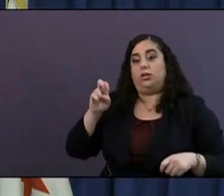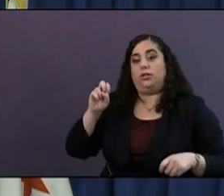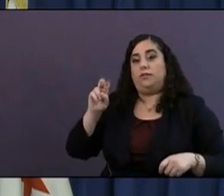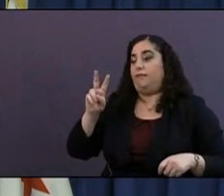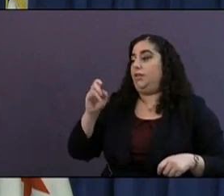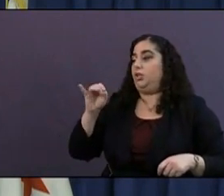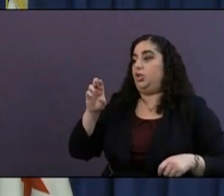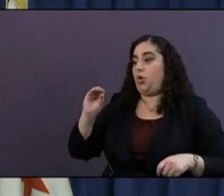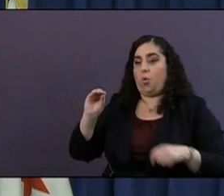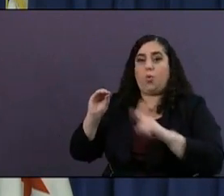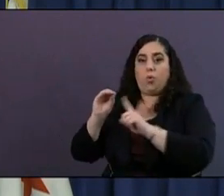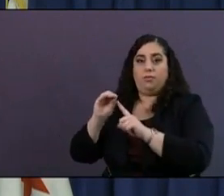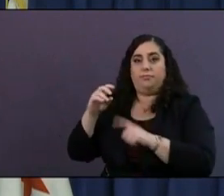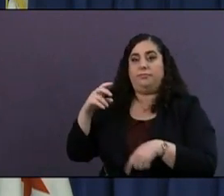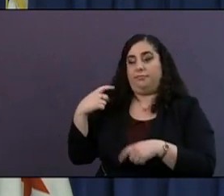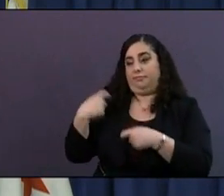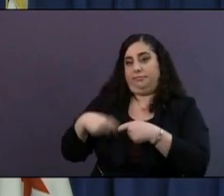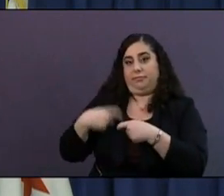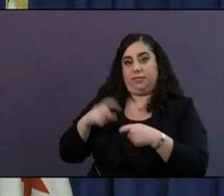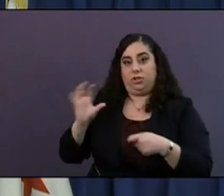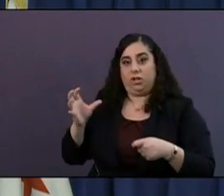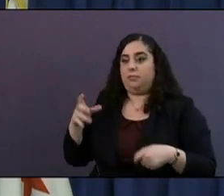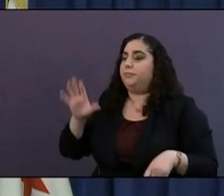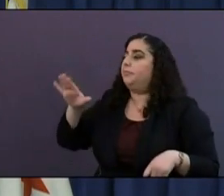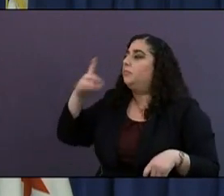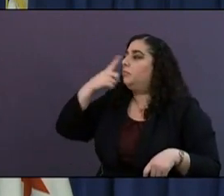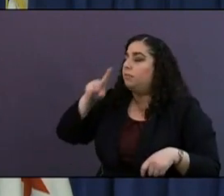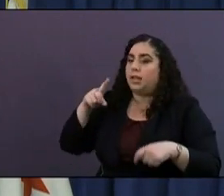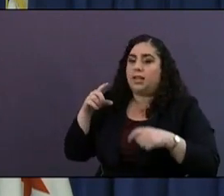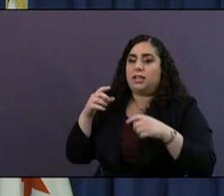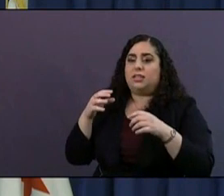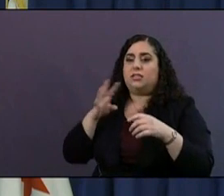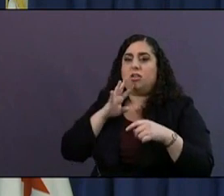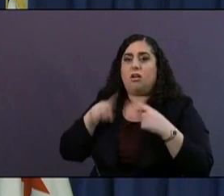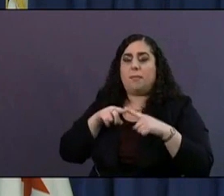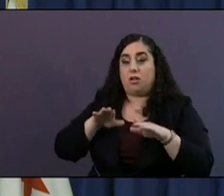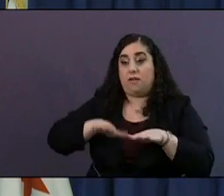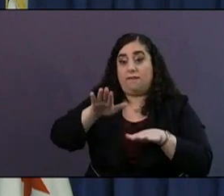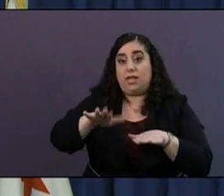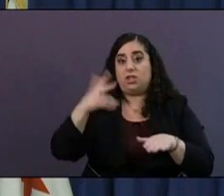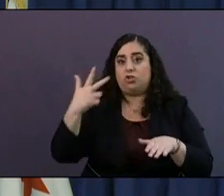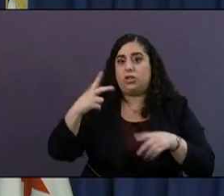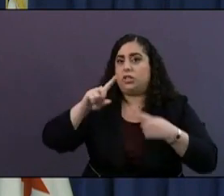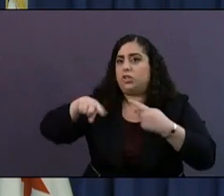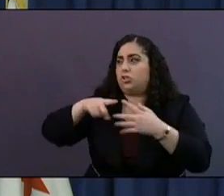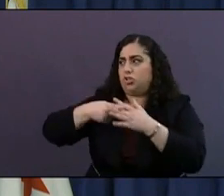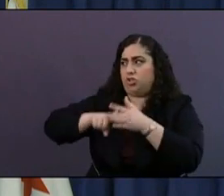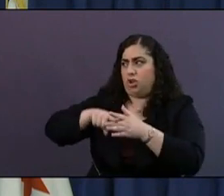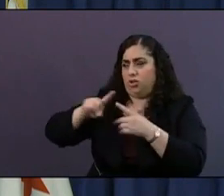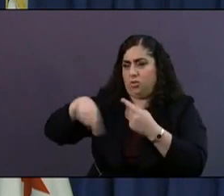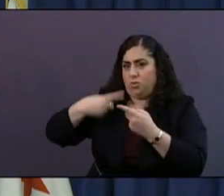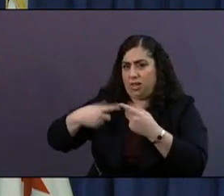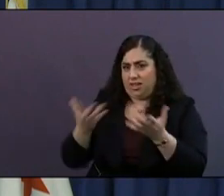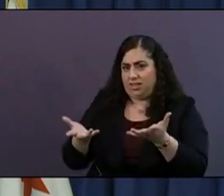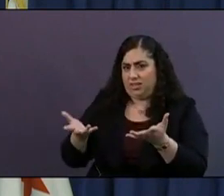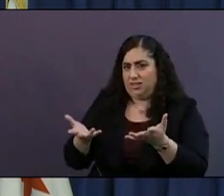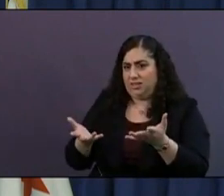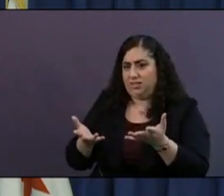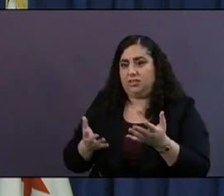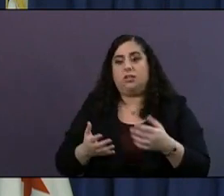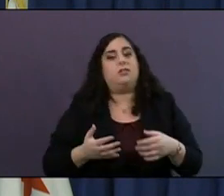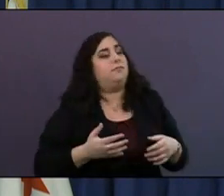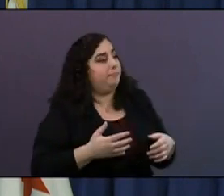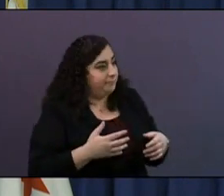can you explain what the timeline for opening phase 3 will look like? Phase 3 is obviously still going to be up to the